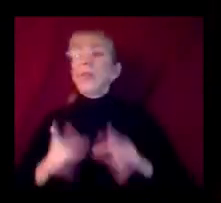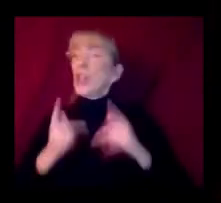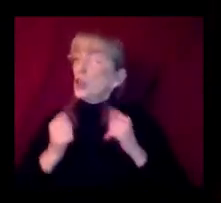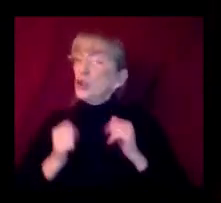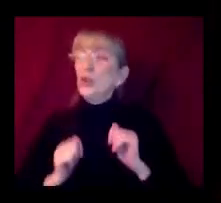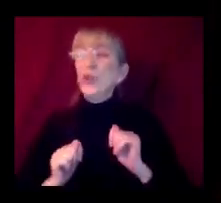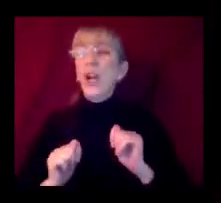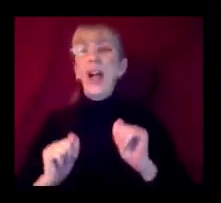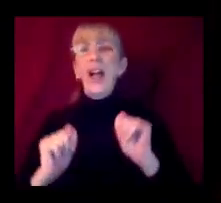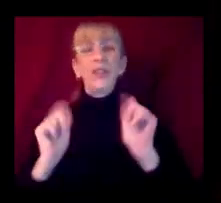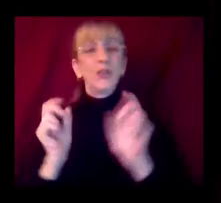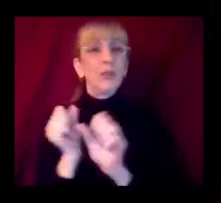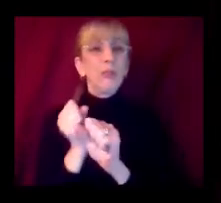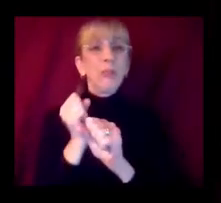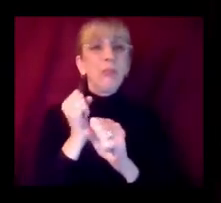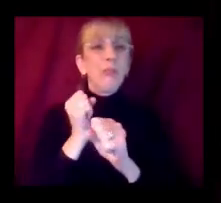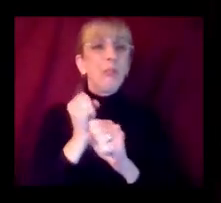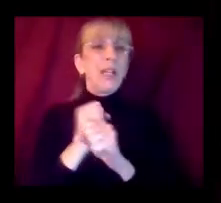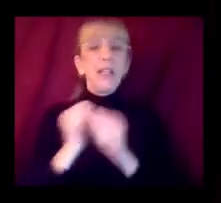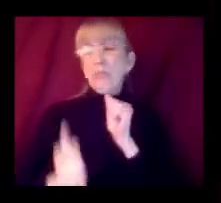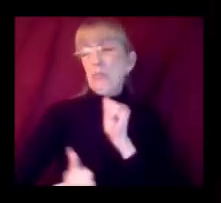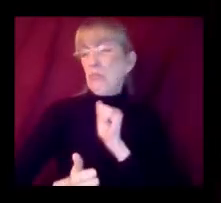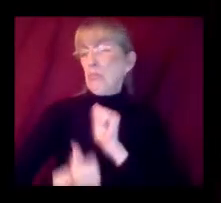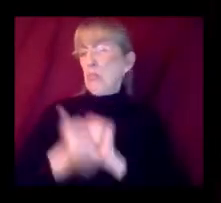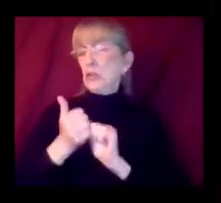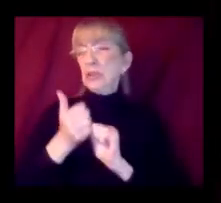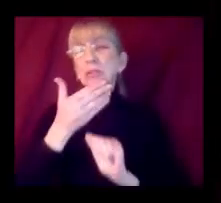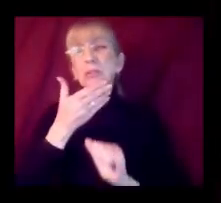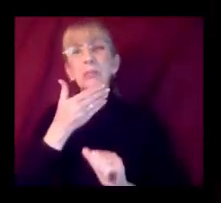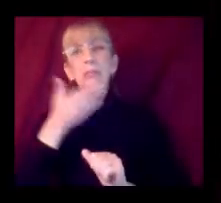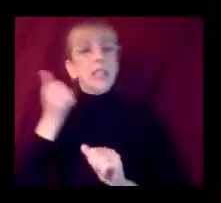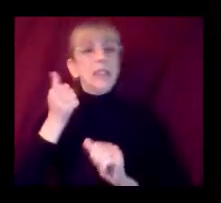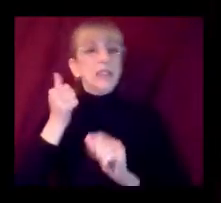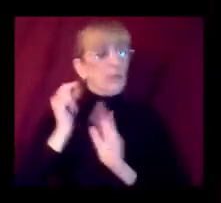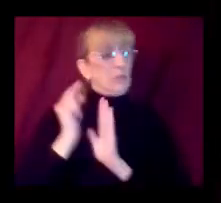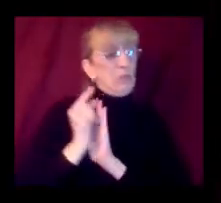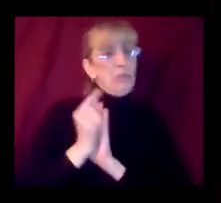to make the most of every moment,